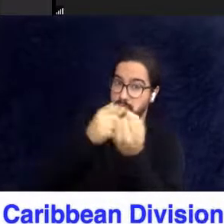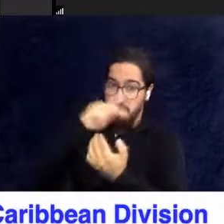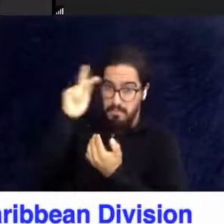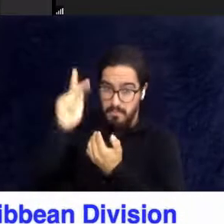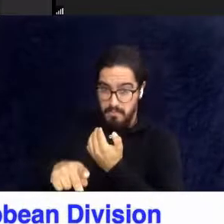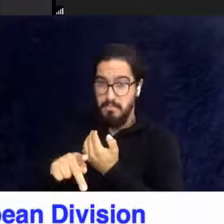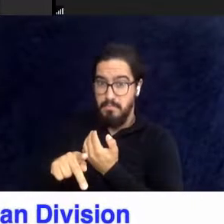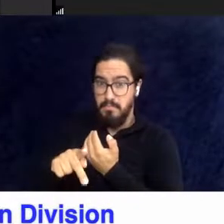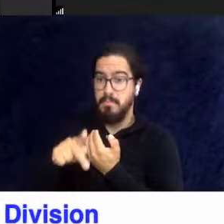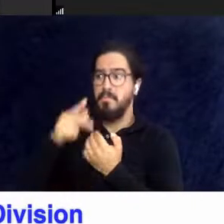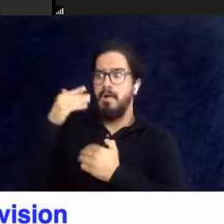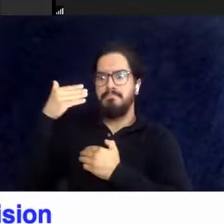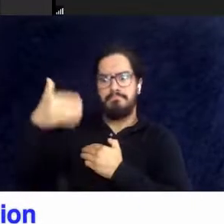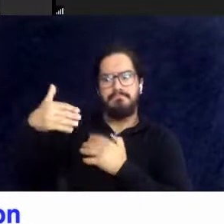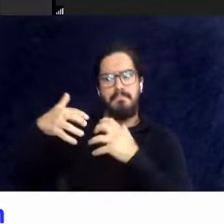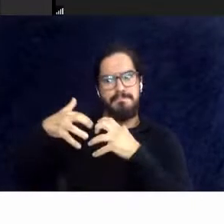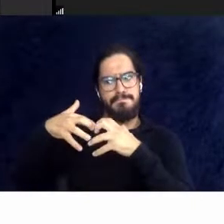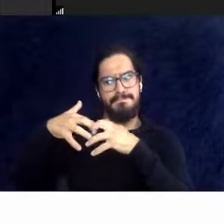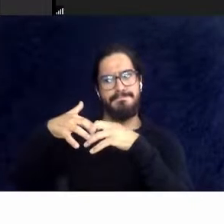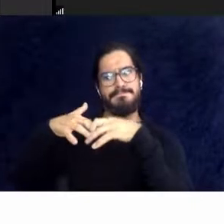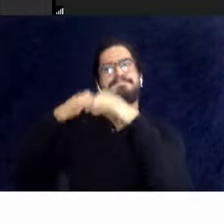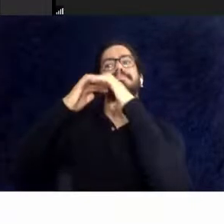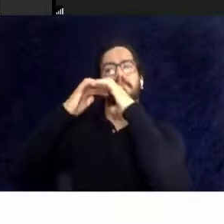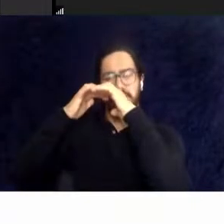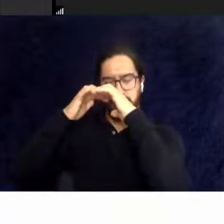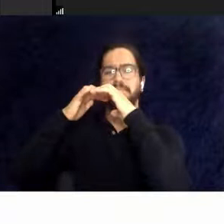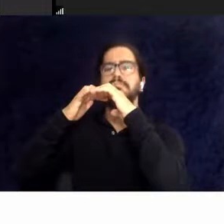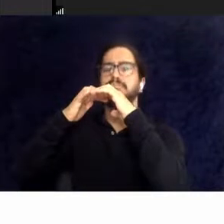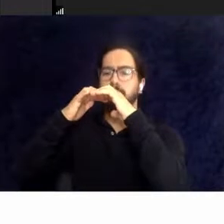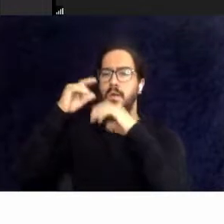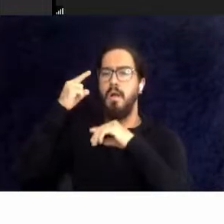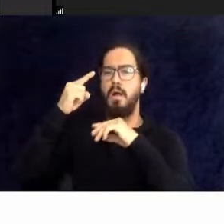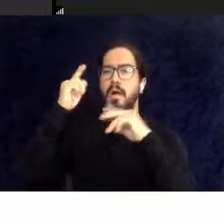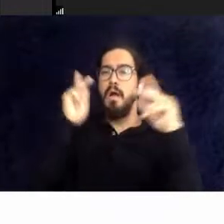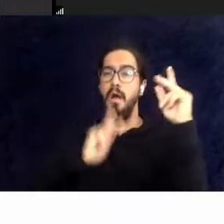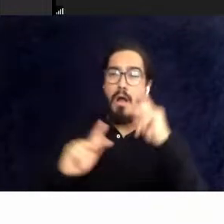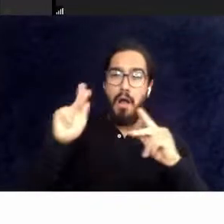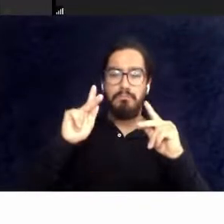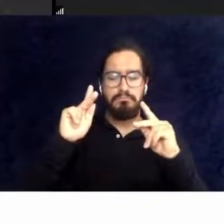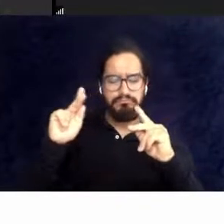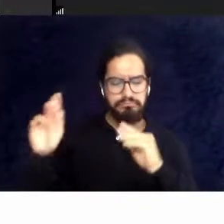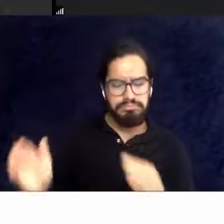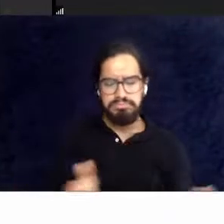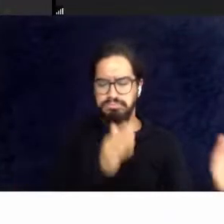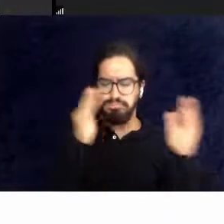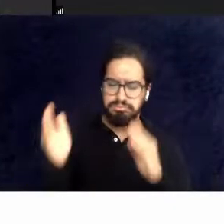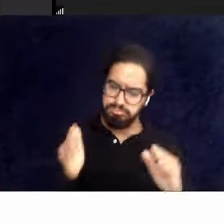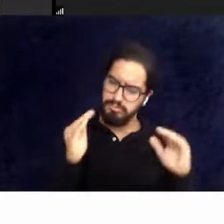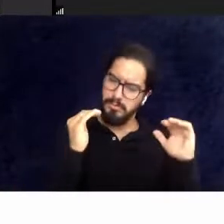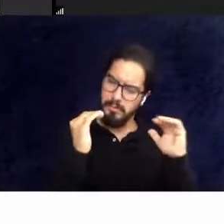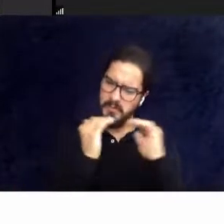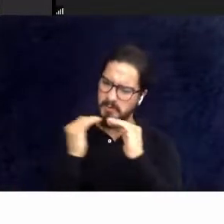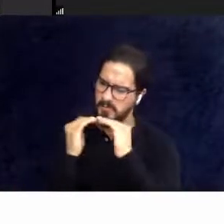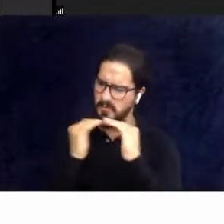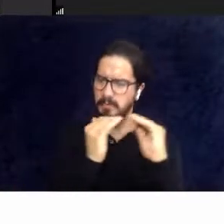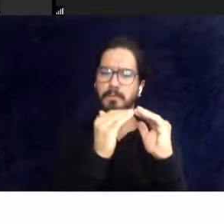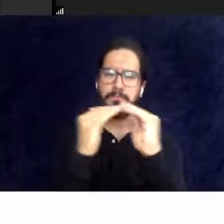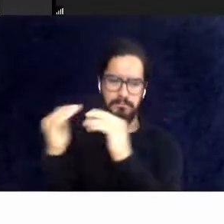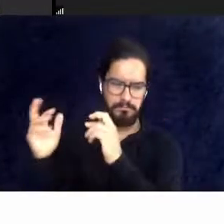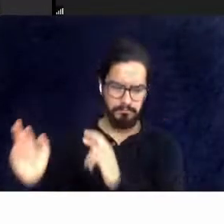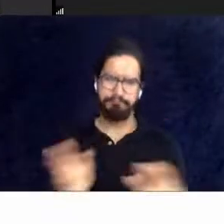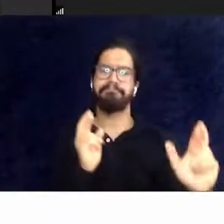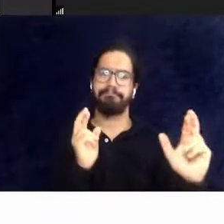be strengthened to ensure holistic preparedness, response, and recovery for all health. This pandemic of all